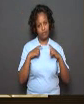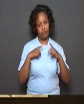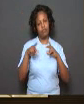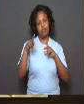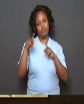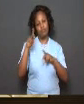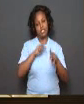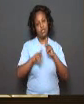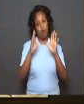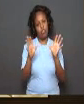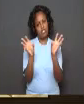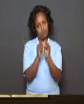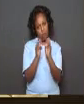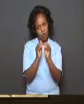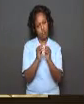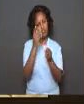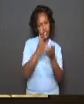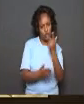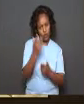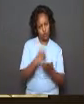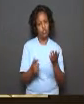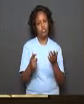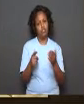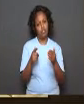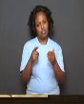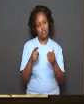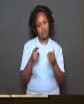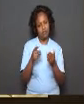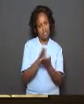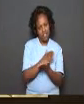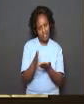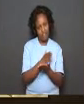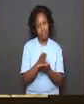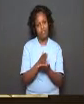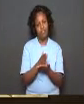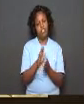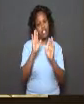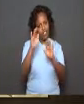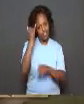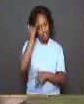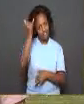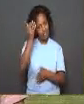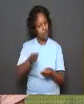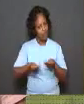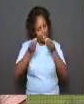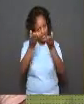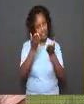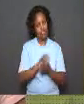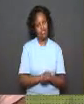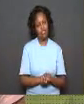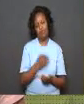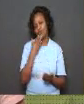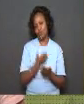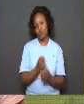public meetings or debates and contribute your own ideas. Well